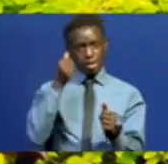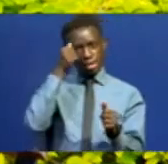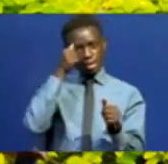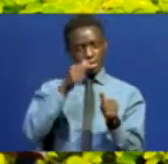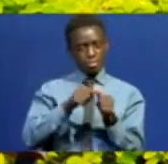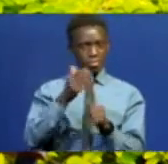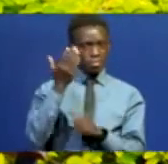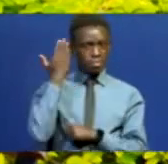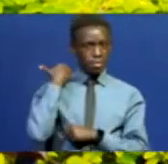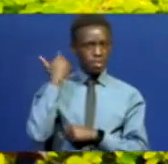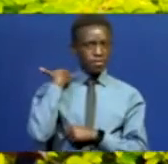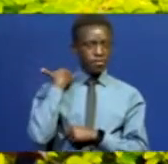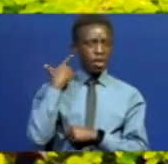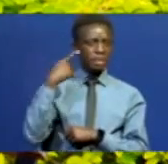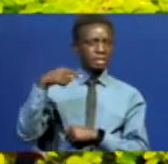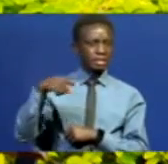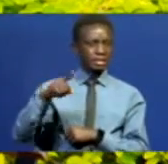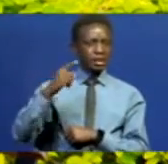that were made